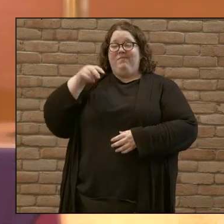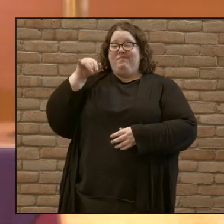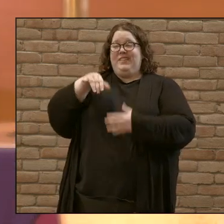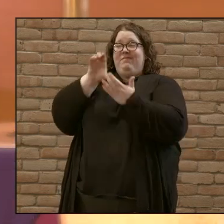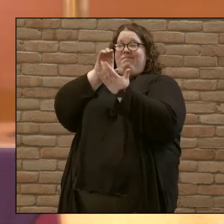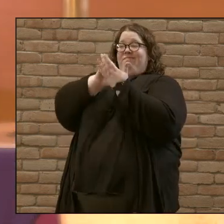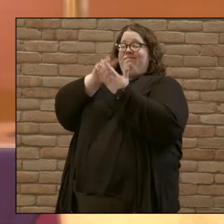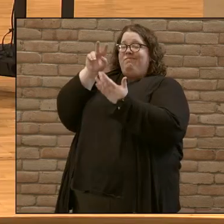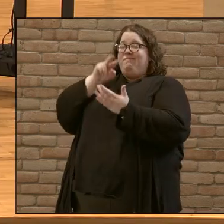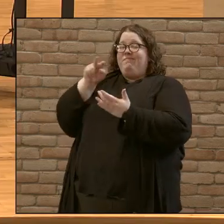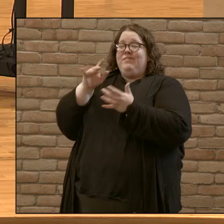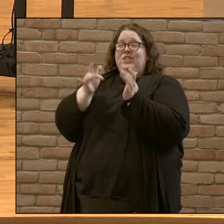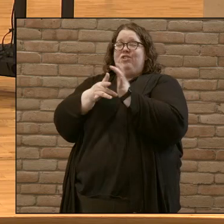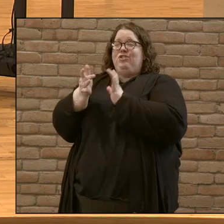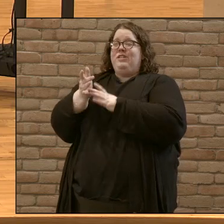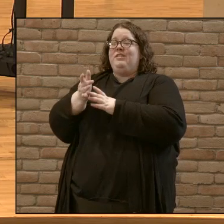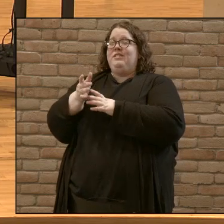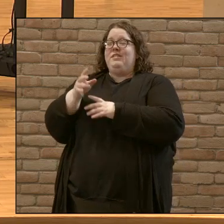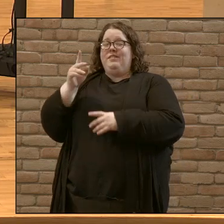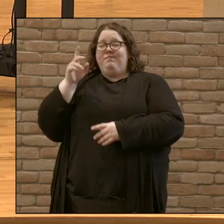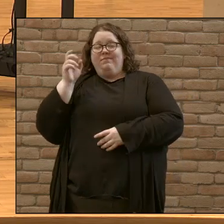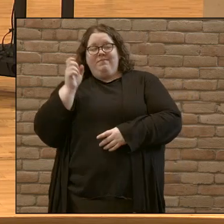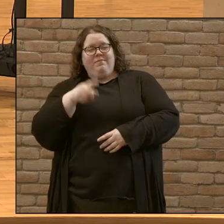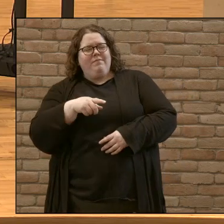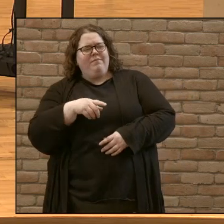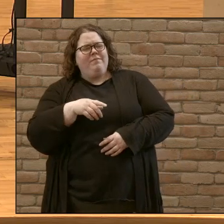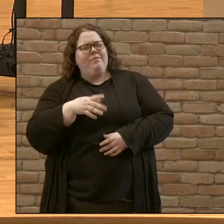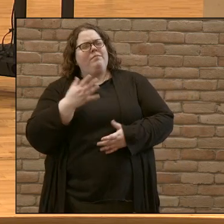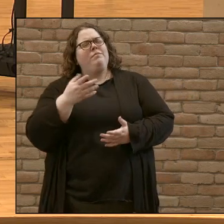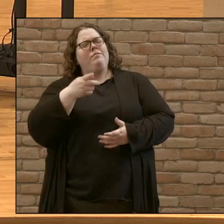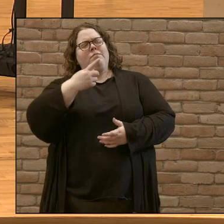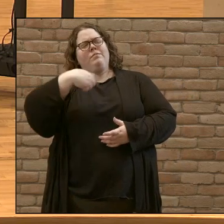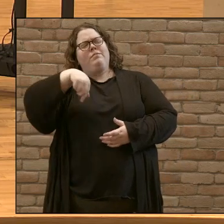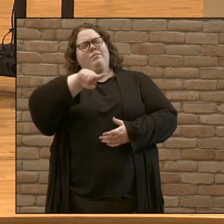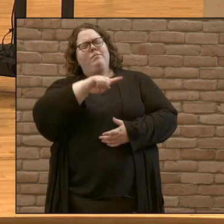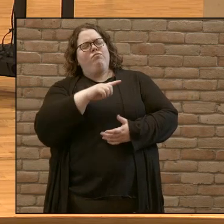and he says these words, but what about you?